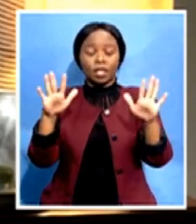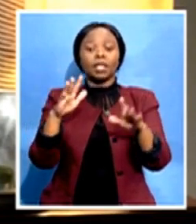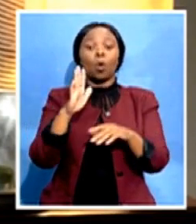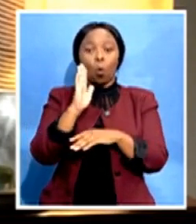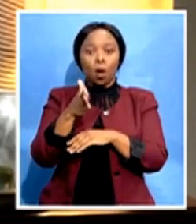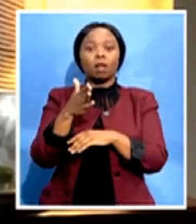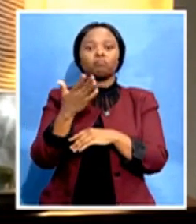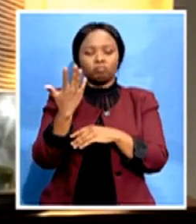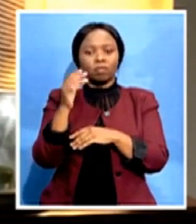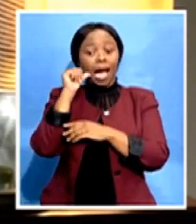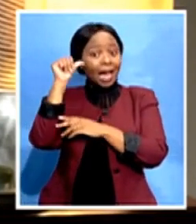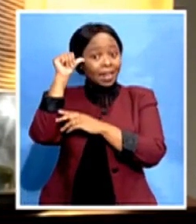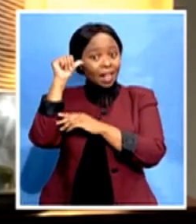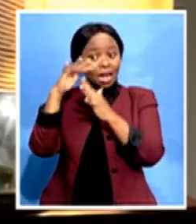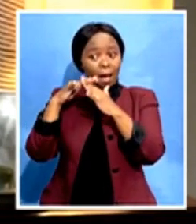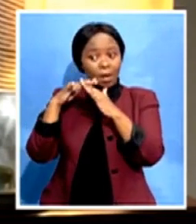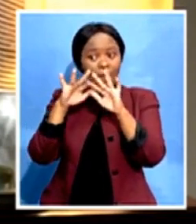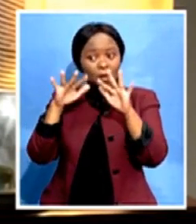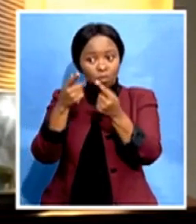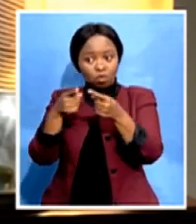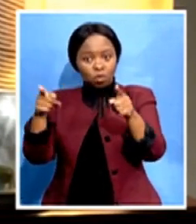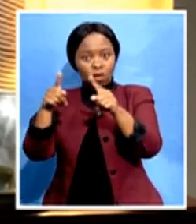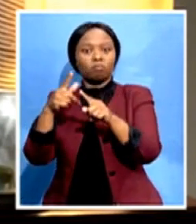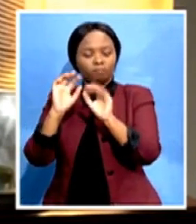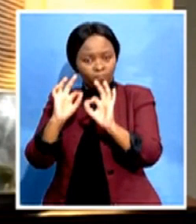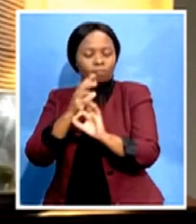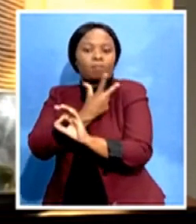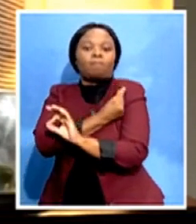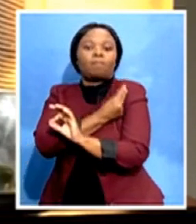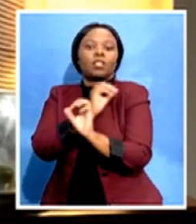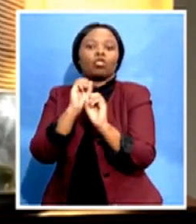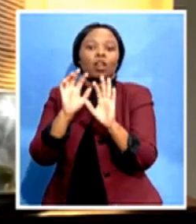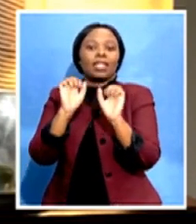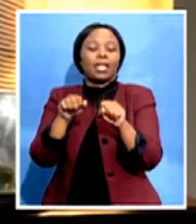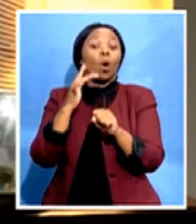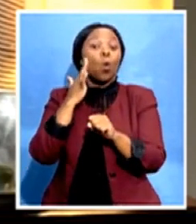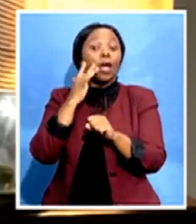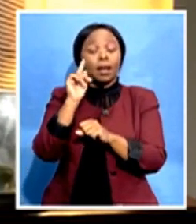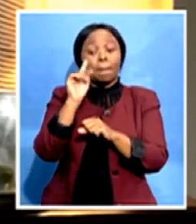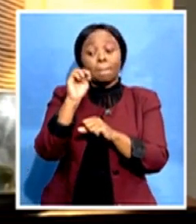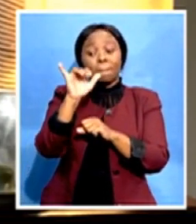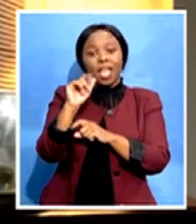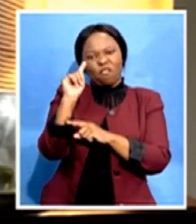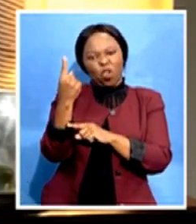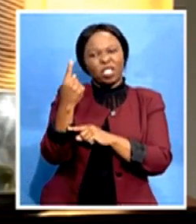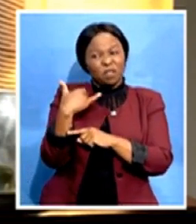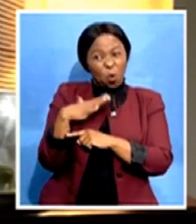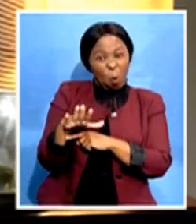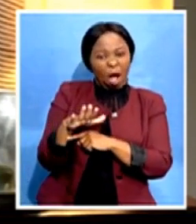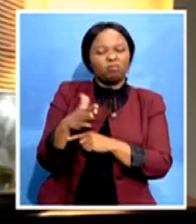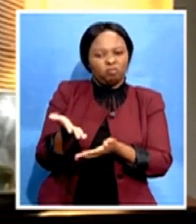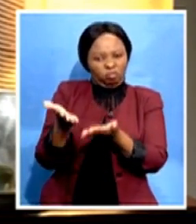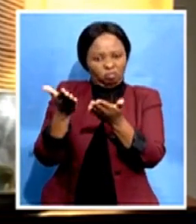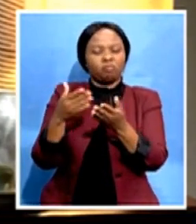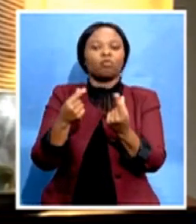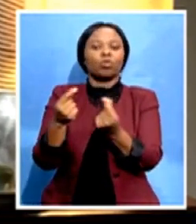eligible for vaccinations by May 1st if they want one. Hospitalizations are down from their peak in January